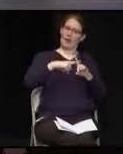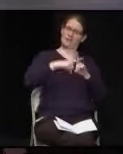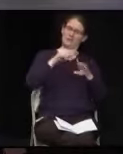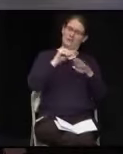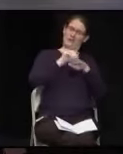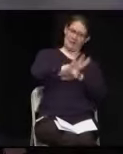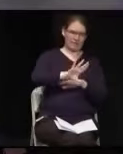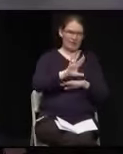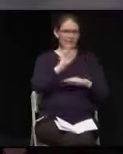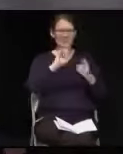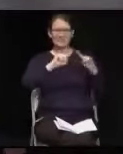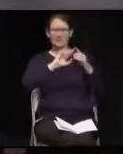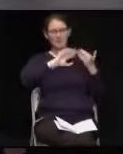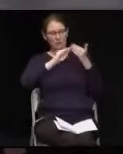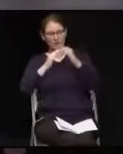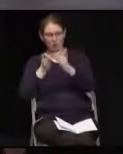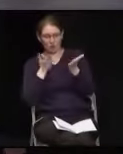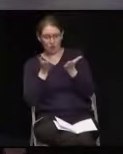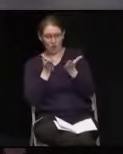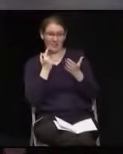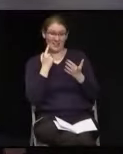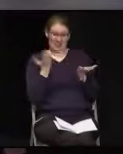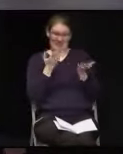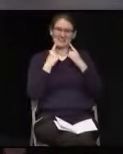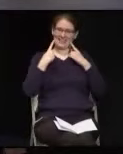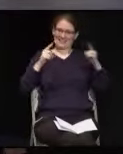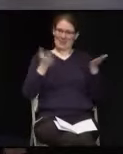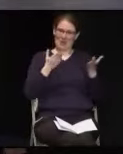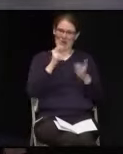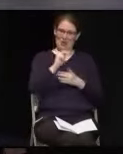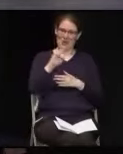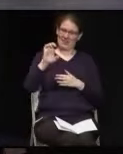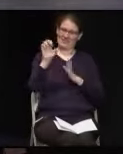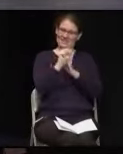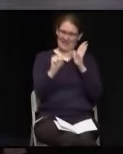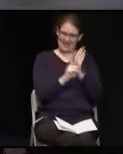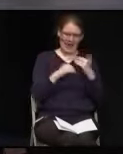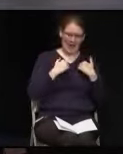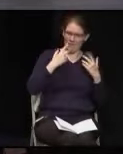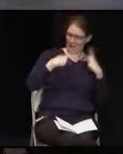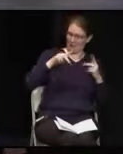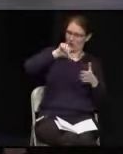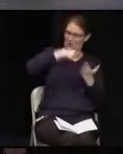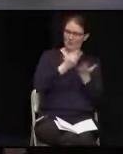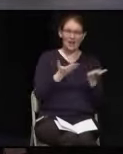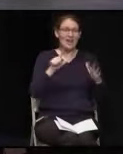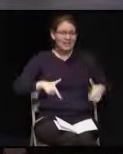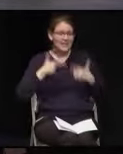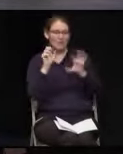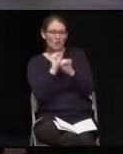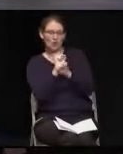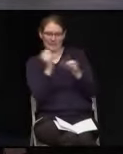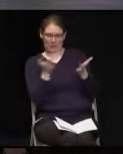we serve. A hallmark of our success here at Northeast State is to produce graduates who live and work in this